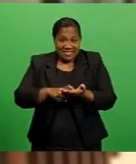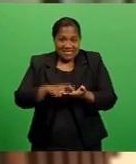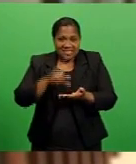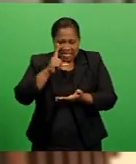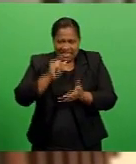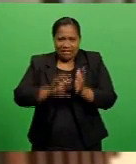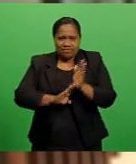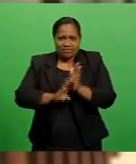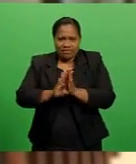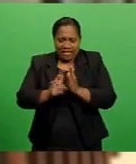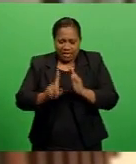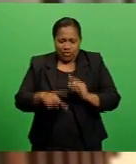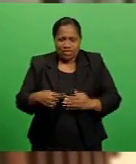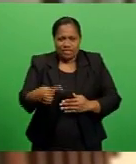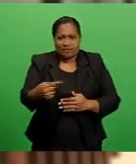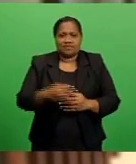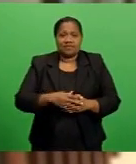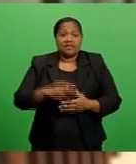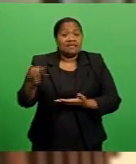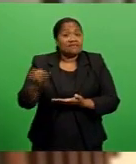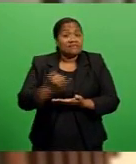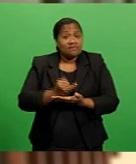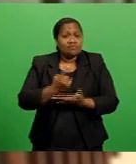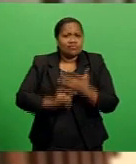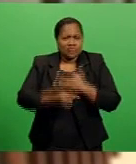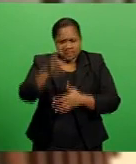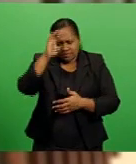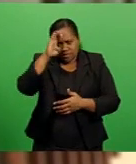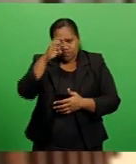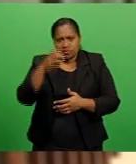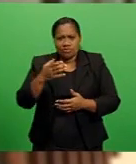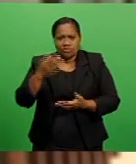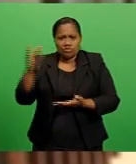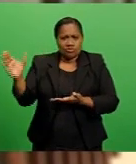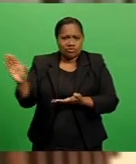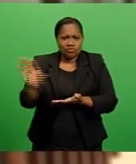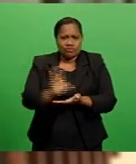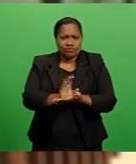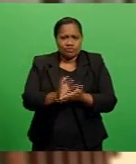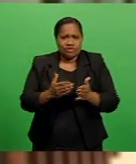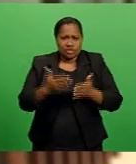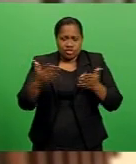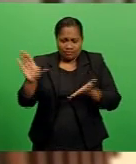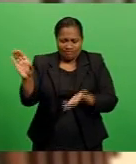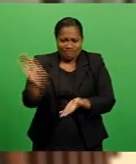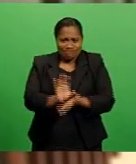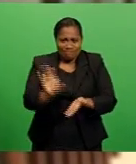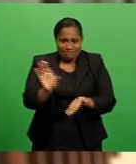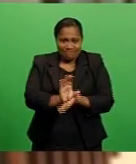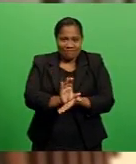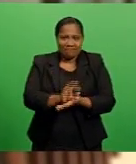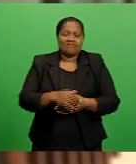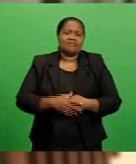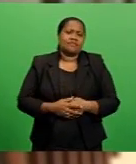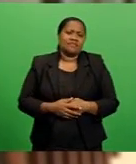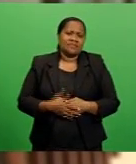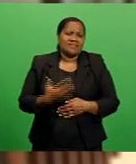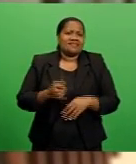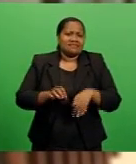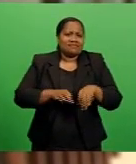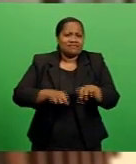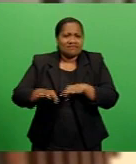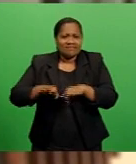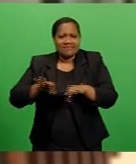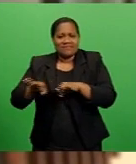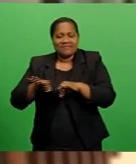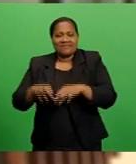sliding. Investors expect to usher in huge sums of government borrowing to fund big spending stimulus plans, and have figured